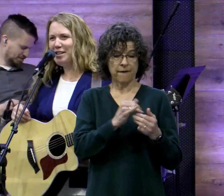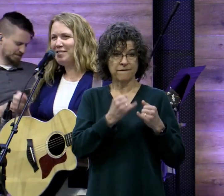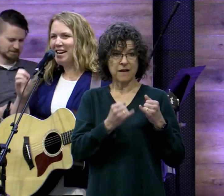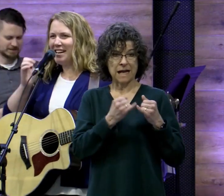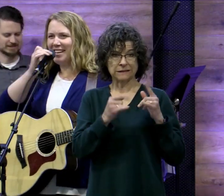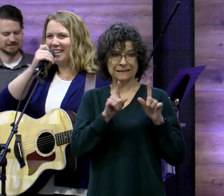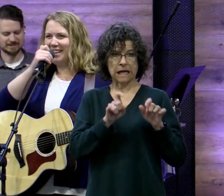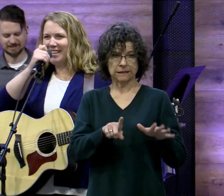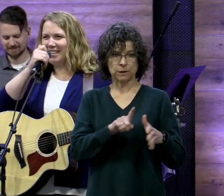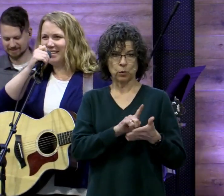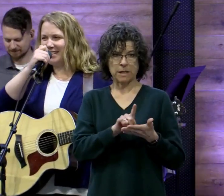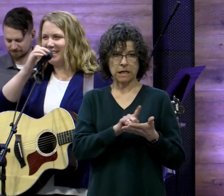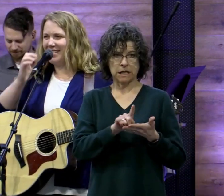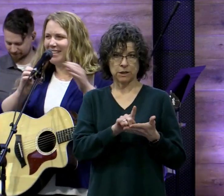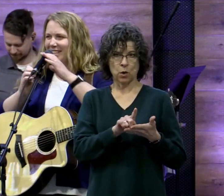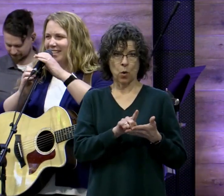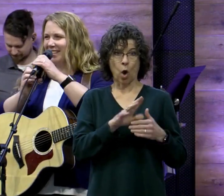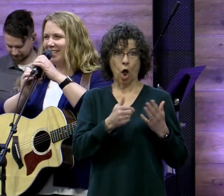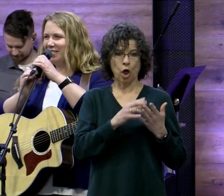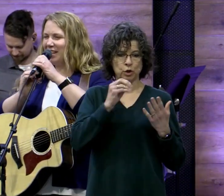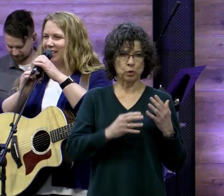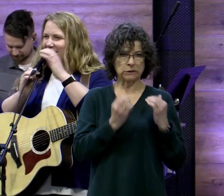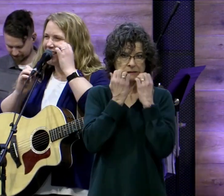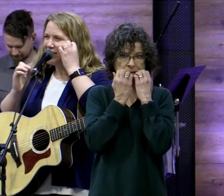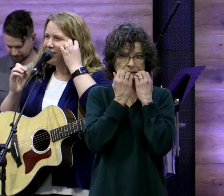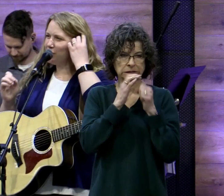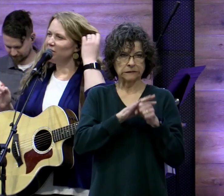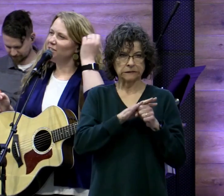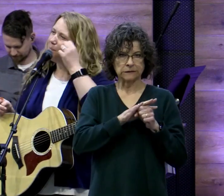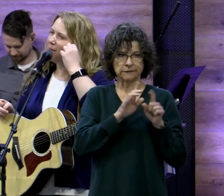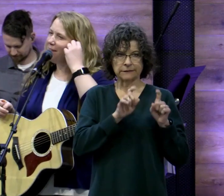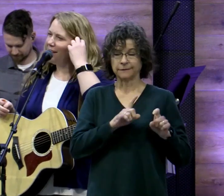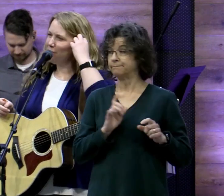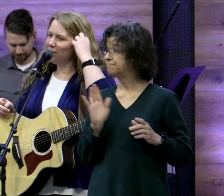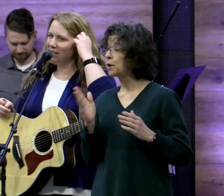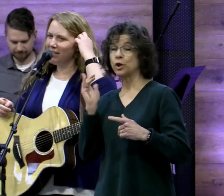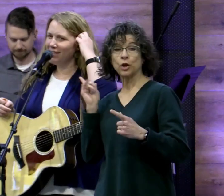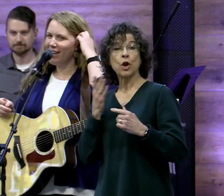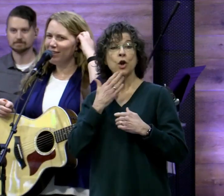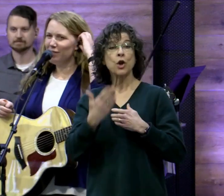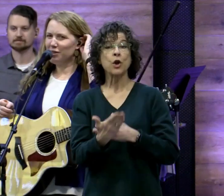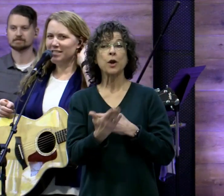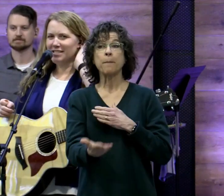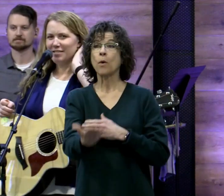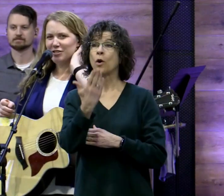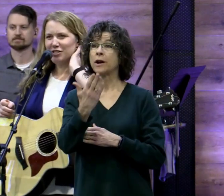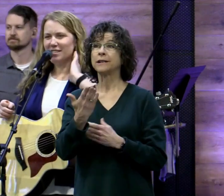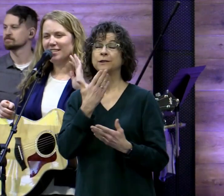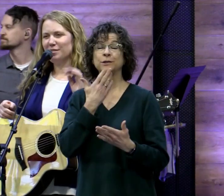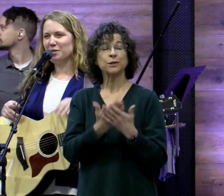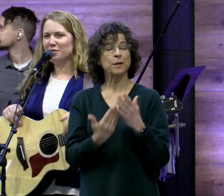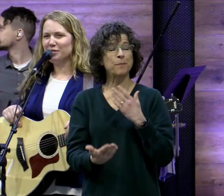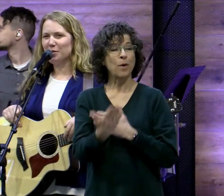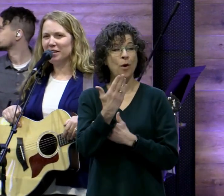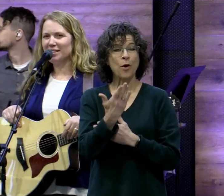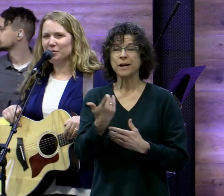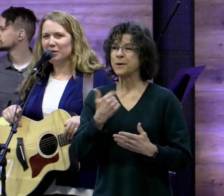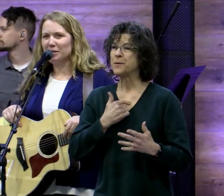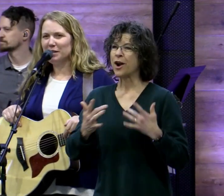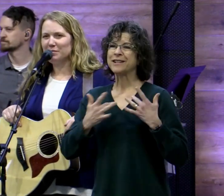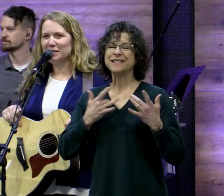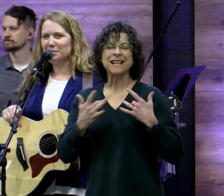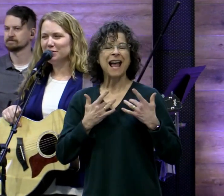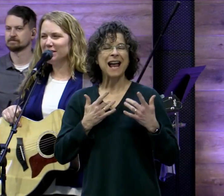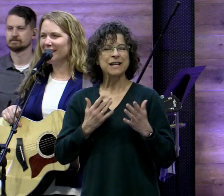Good morning, Rock Hill. We are excited to worship our risen Lord and Savior Jesus with you this morning. So